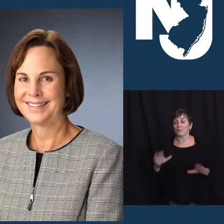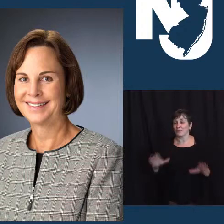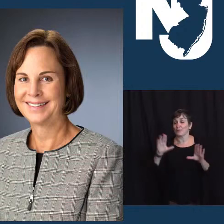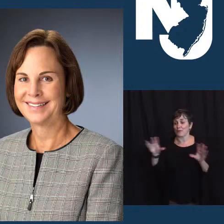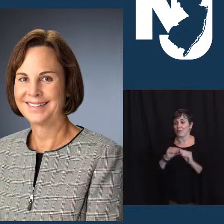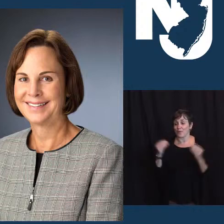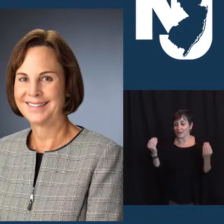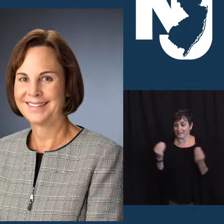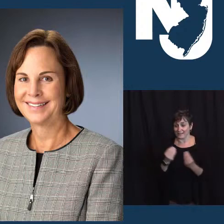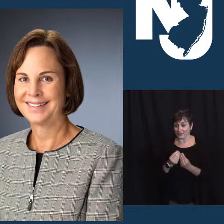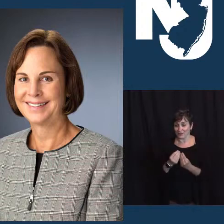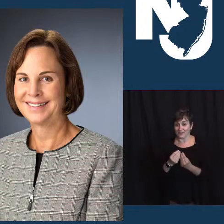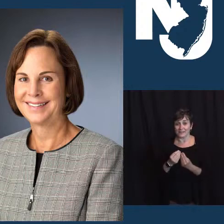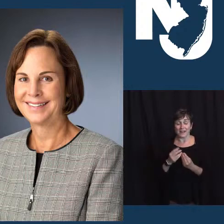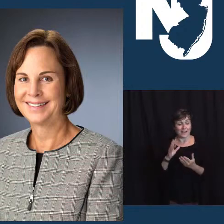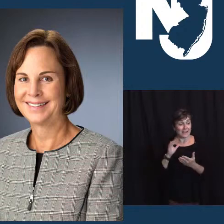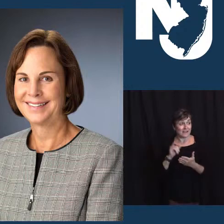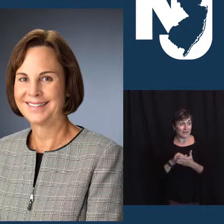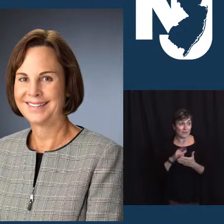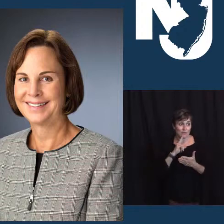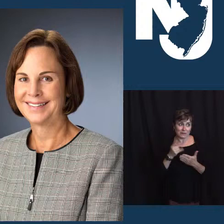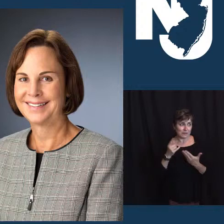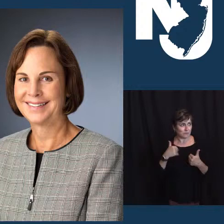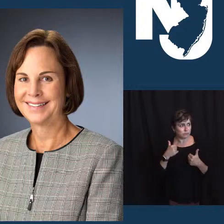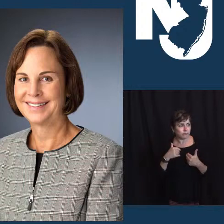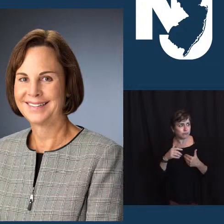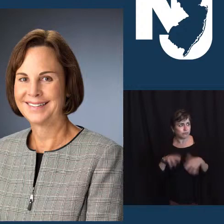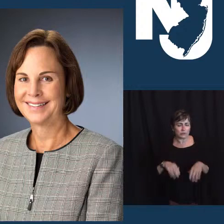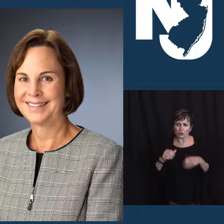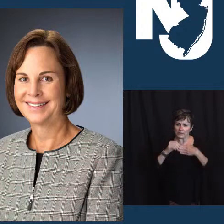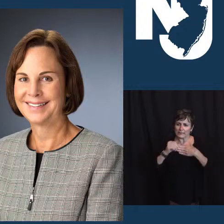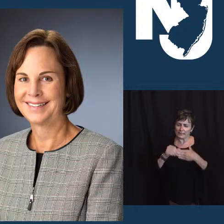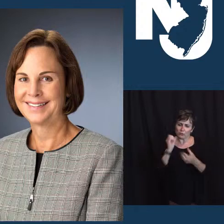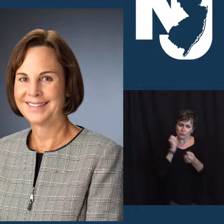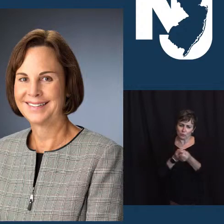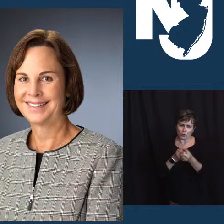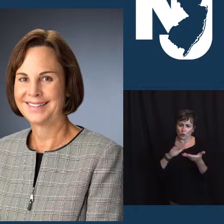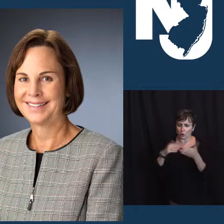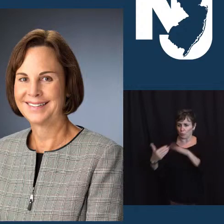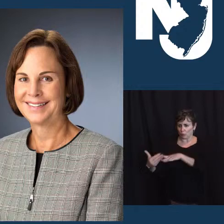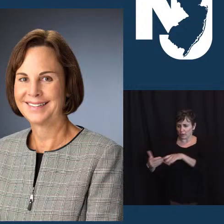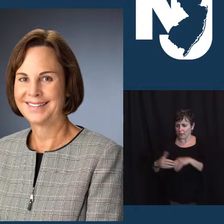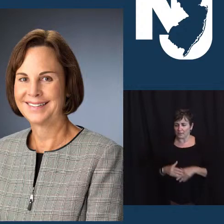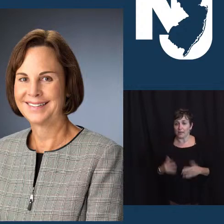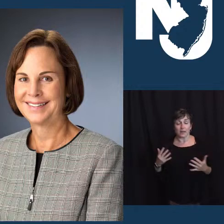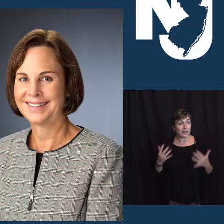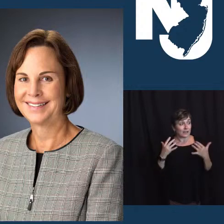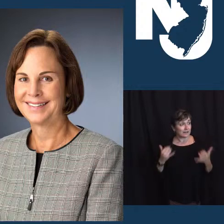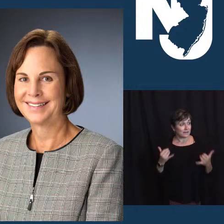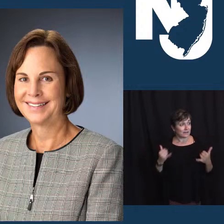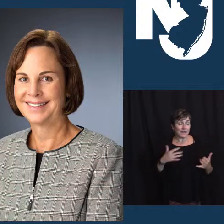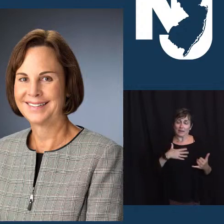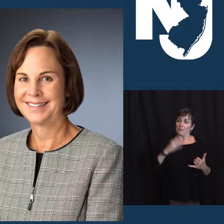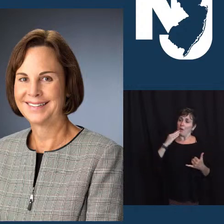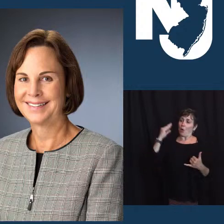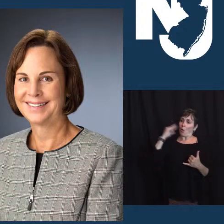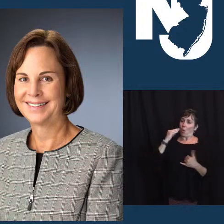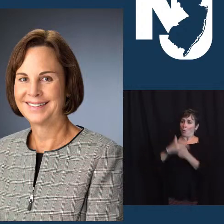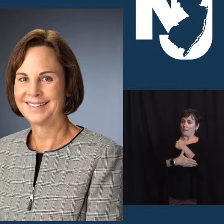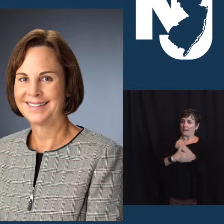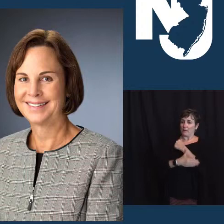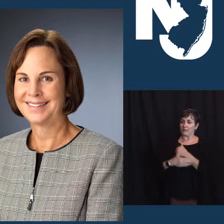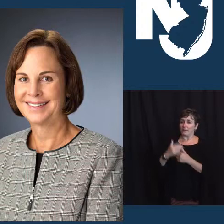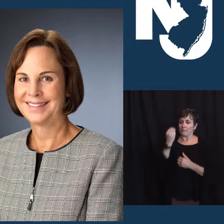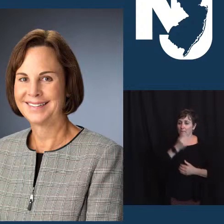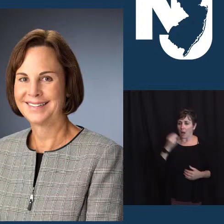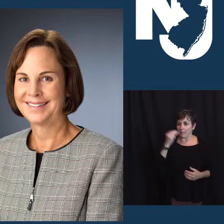stepped up in a big way to support their communities over the past year. Today, we're in my home county, Monmouth County, which is the headquarters for